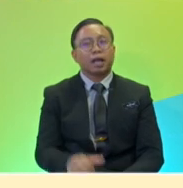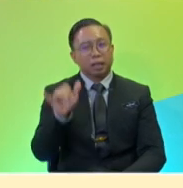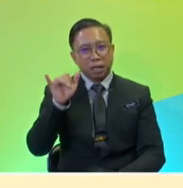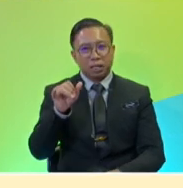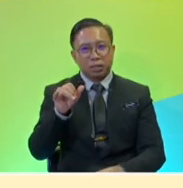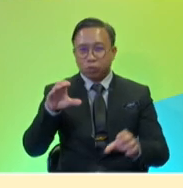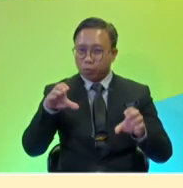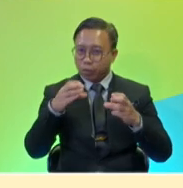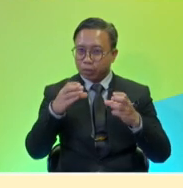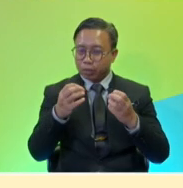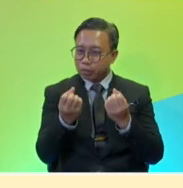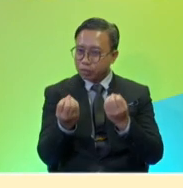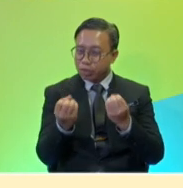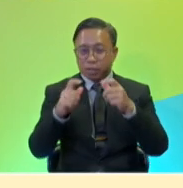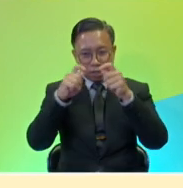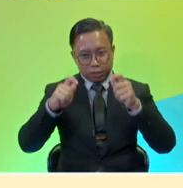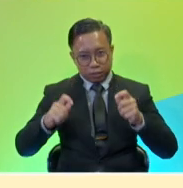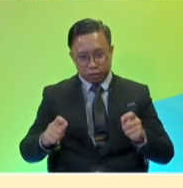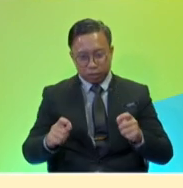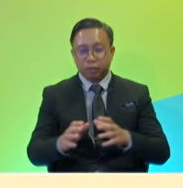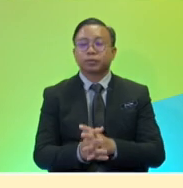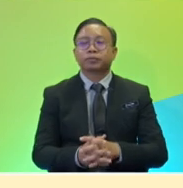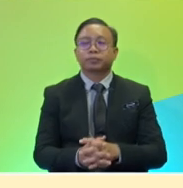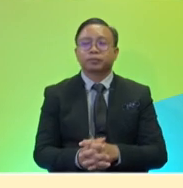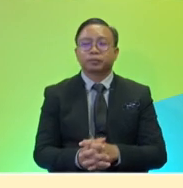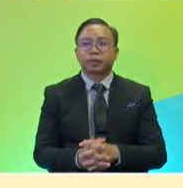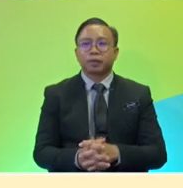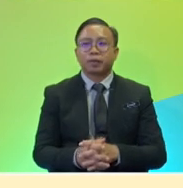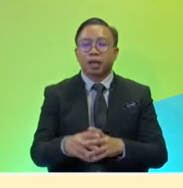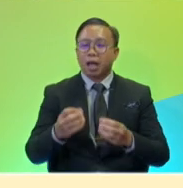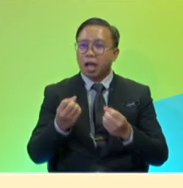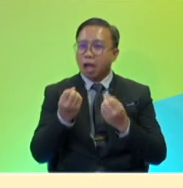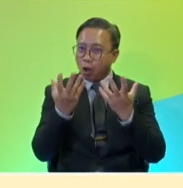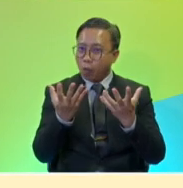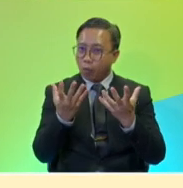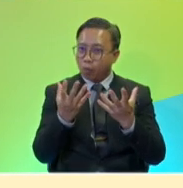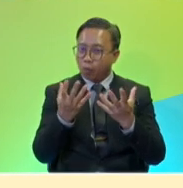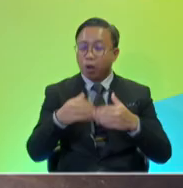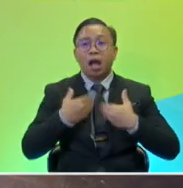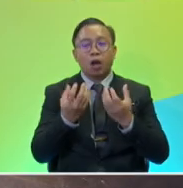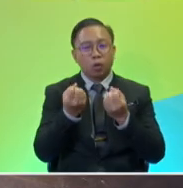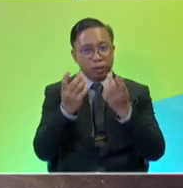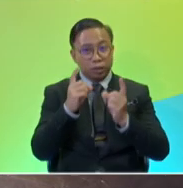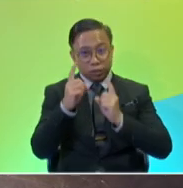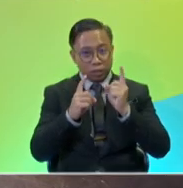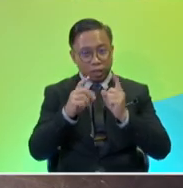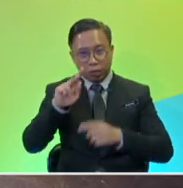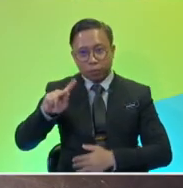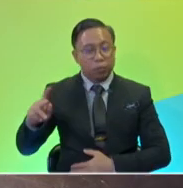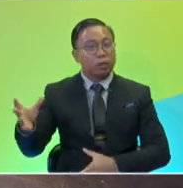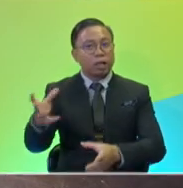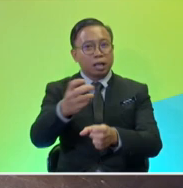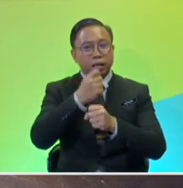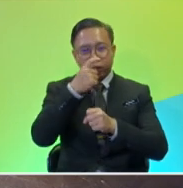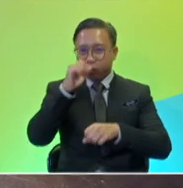also make sand castles with the sand, right? That's right. Okay. So, how many stars do our pupils get for